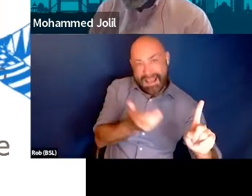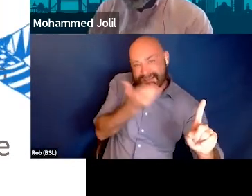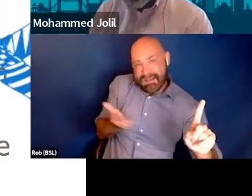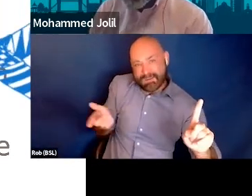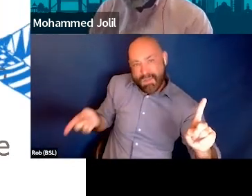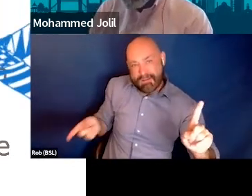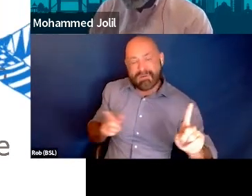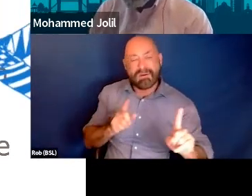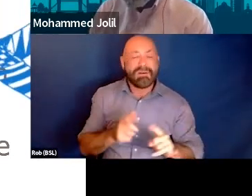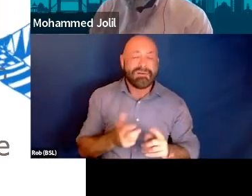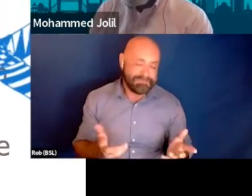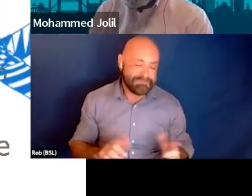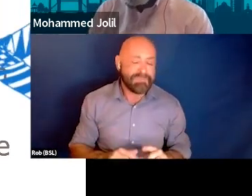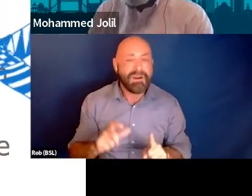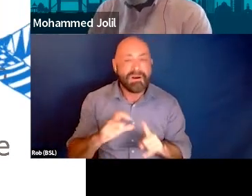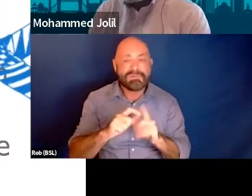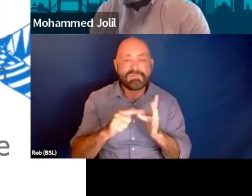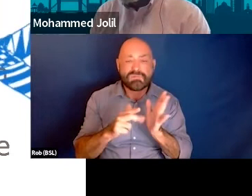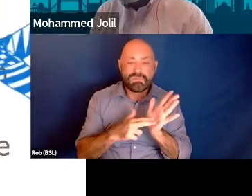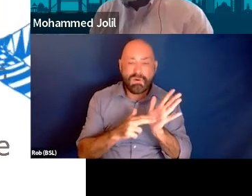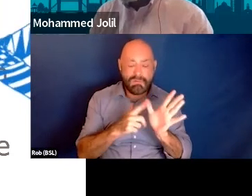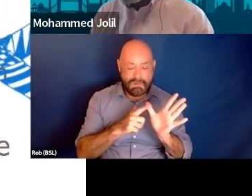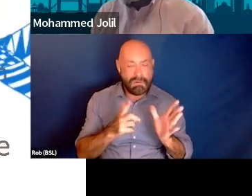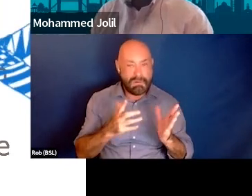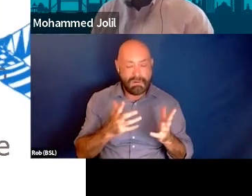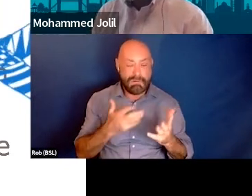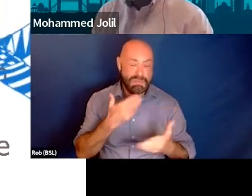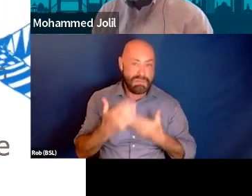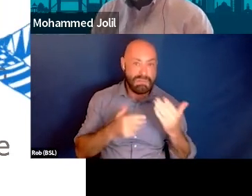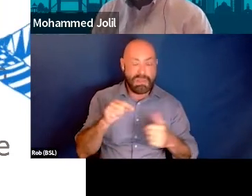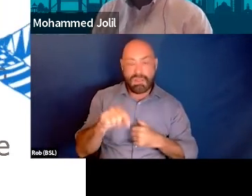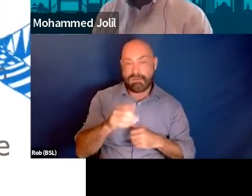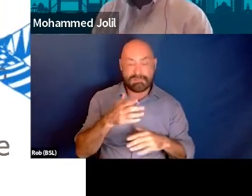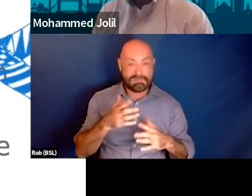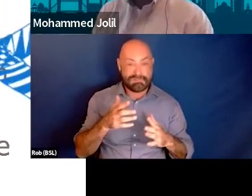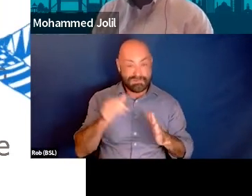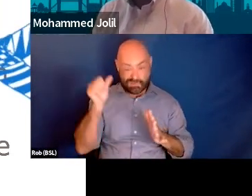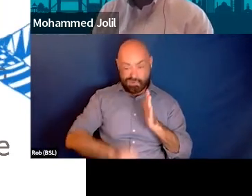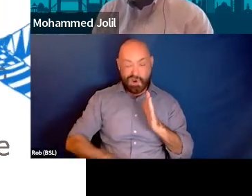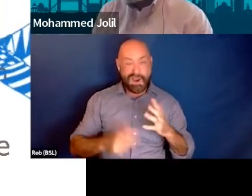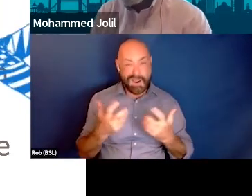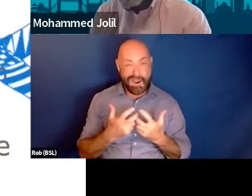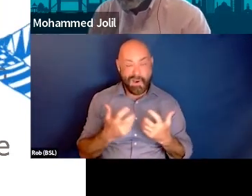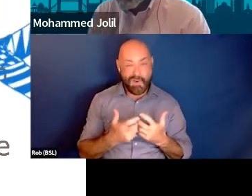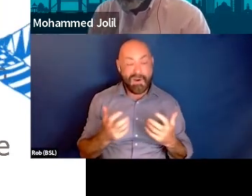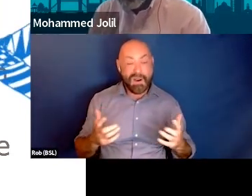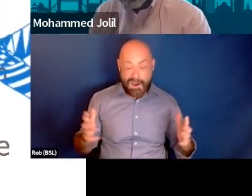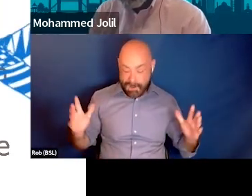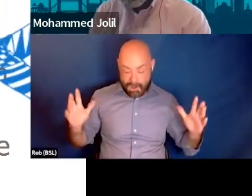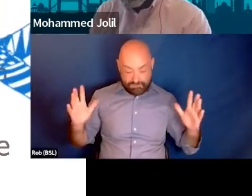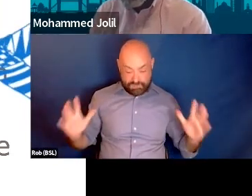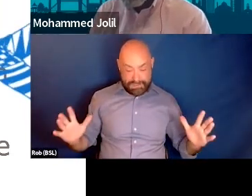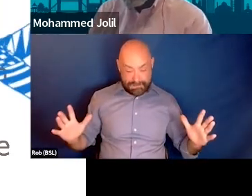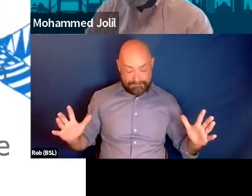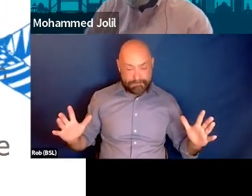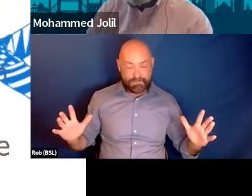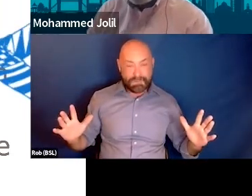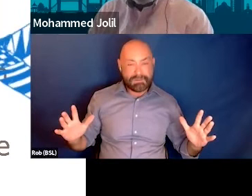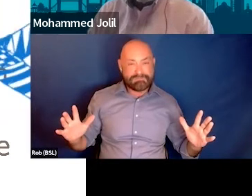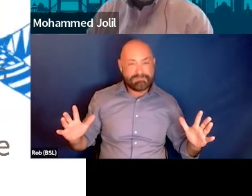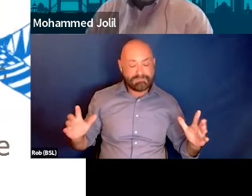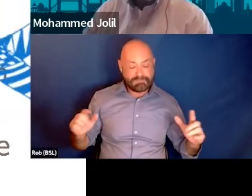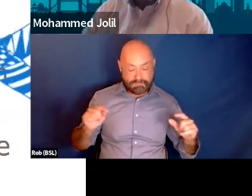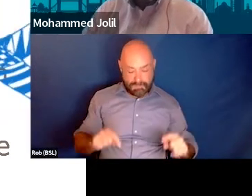Donna mentioned about the journey. When we started the journey, we thought that when we looked at the